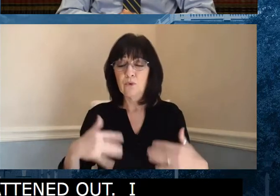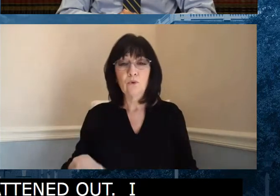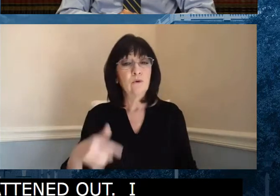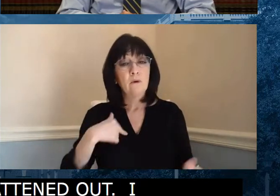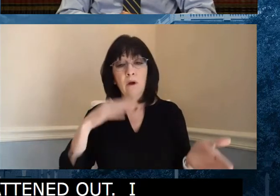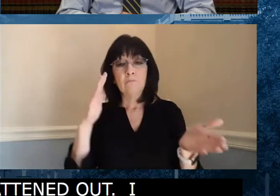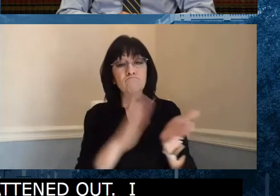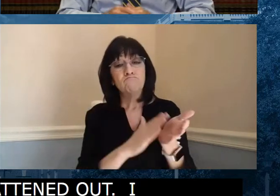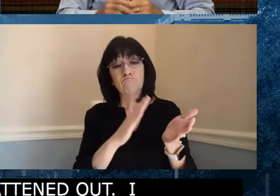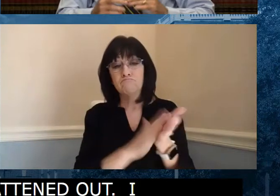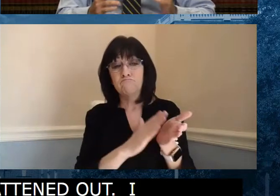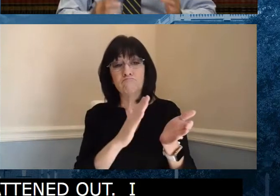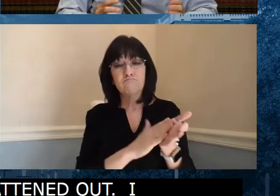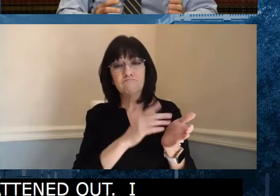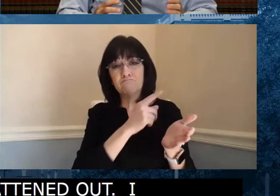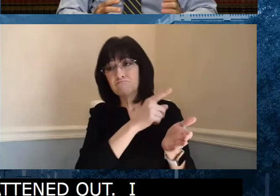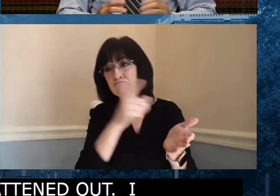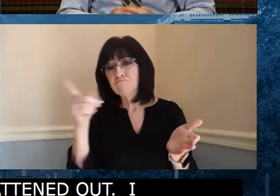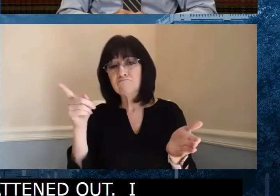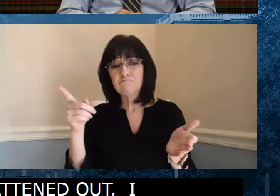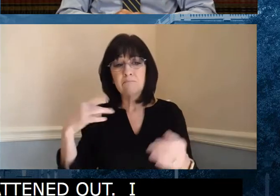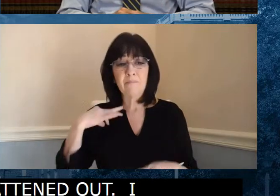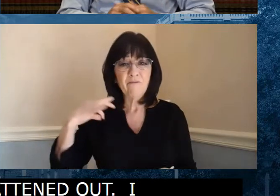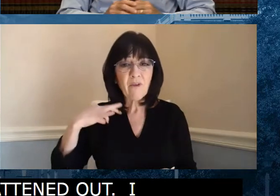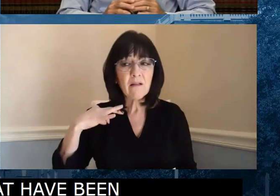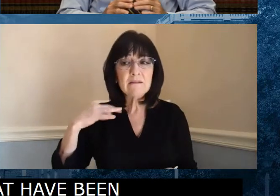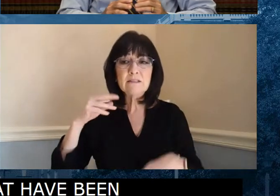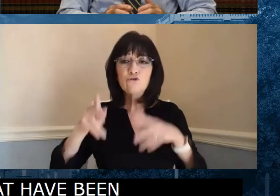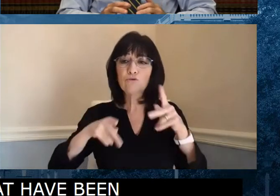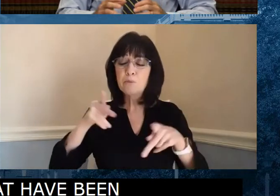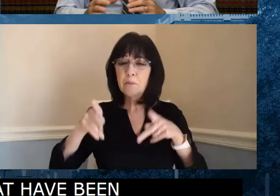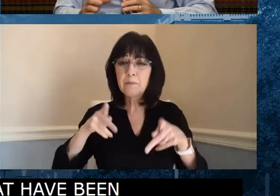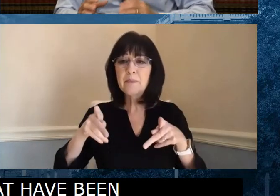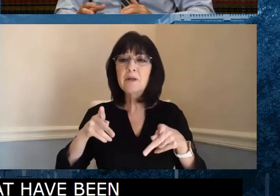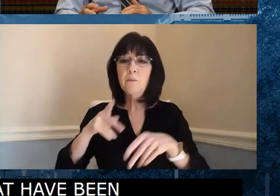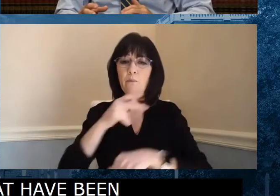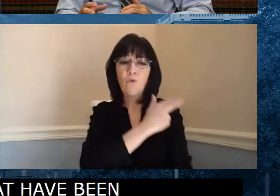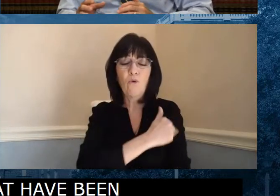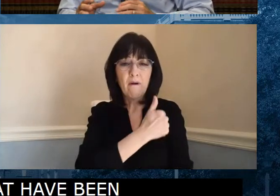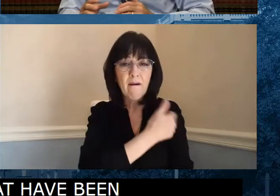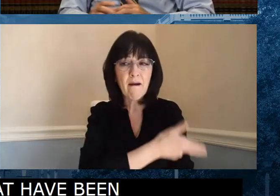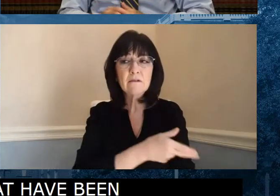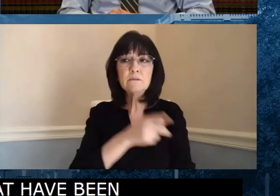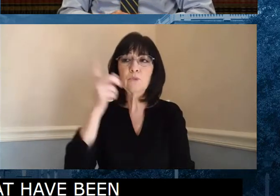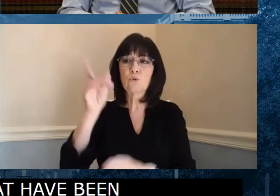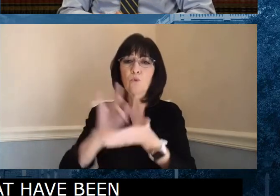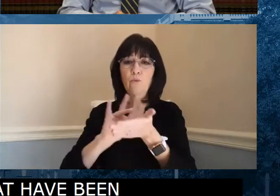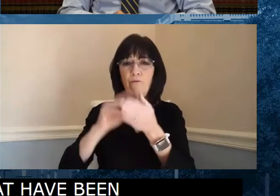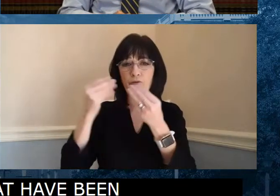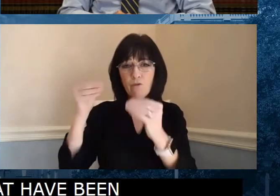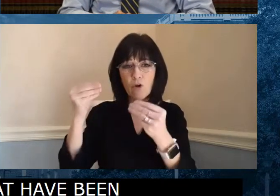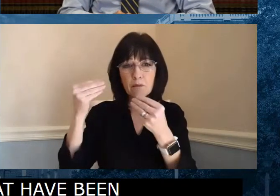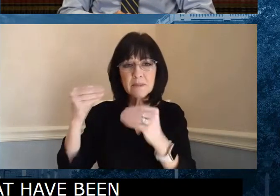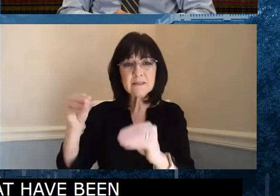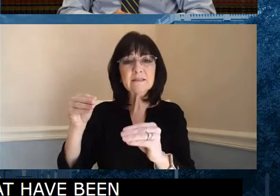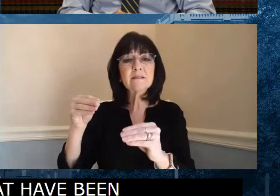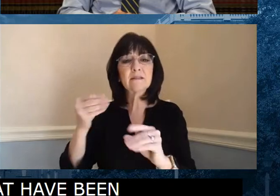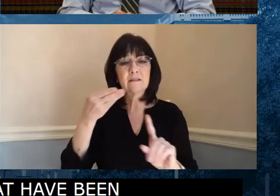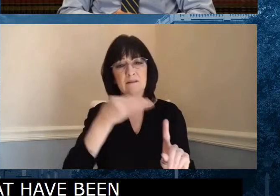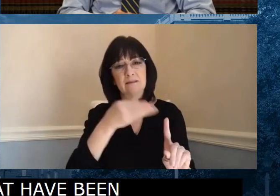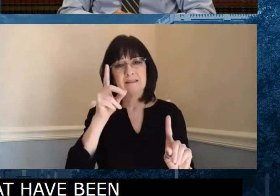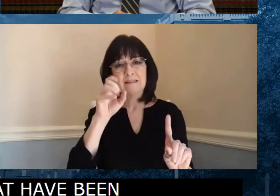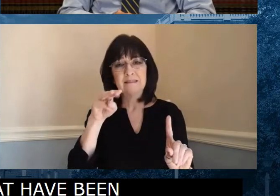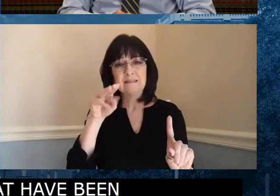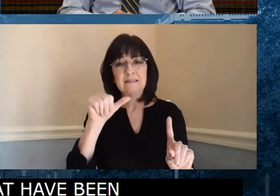to so many of our volunteers, so many of our partners, the hospitals, the pharmacies, AJ and Division of